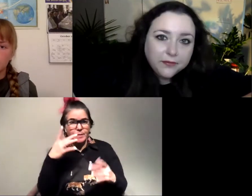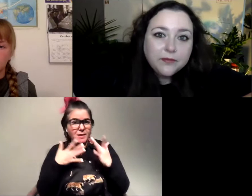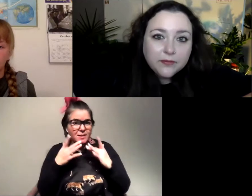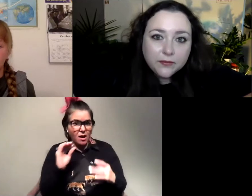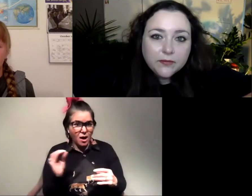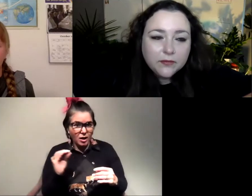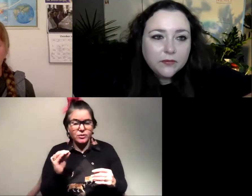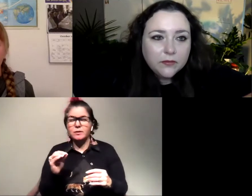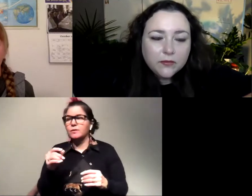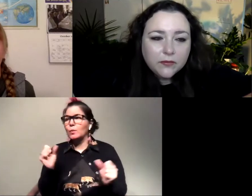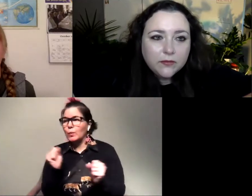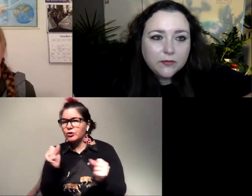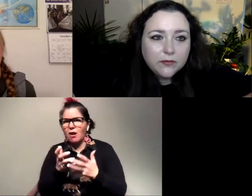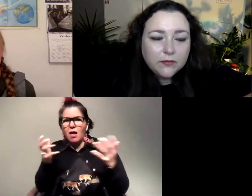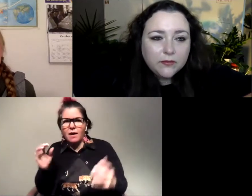in the winter, and it can